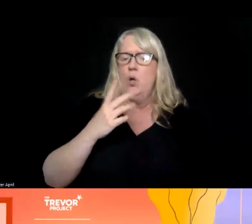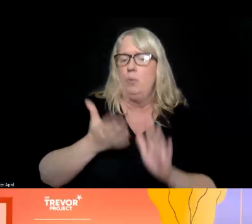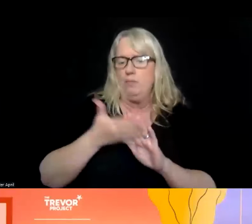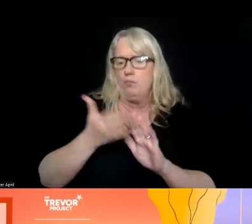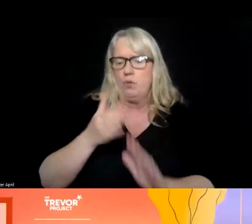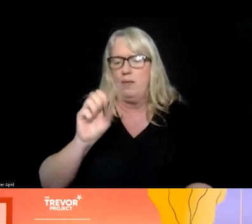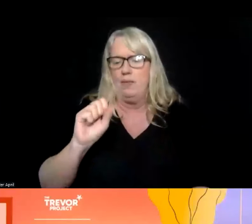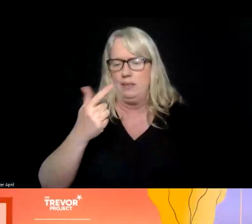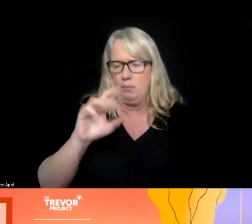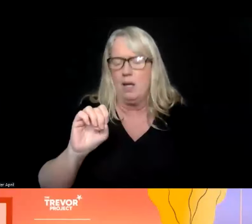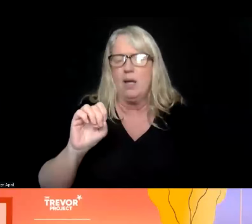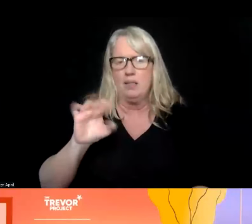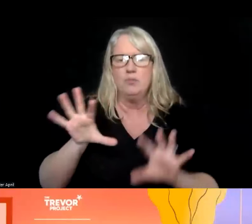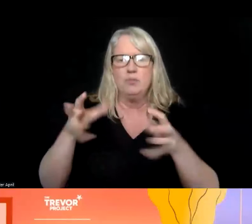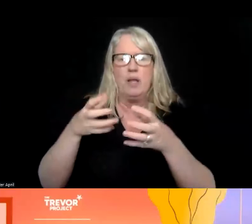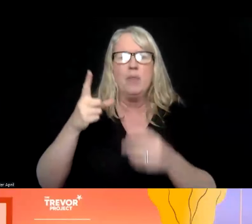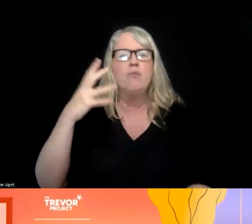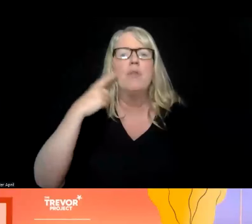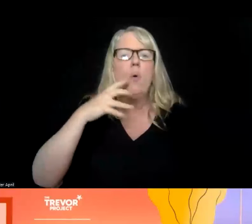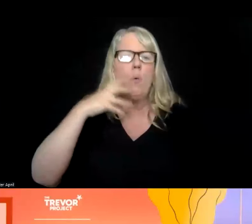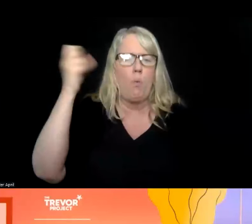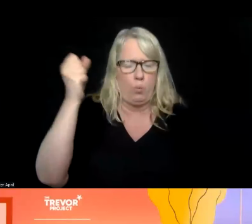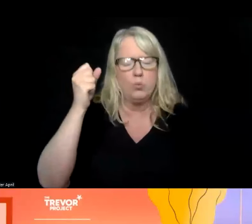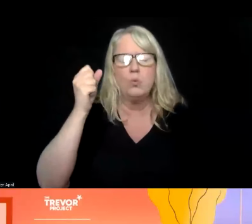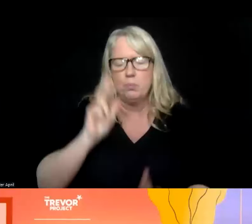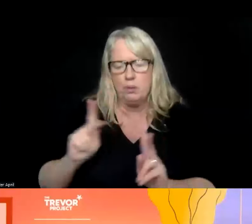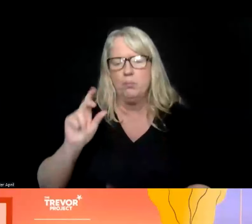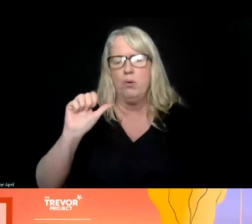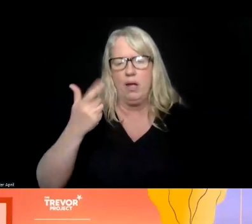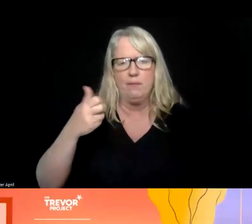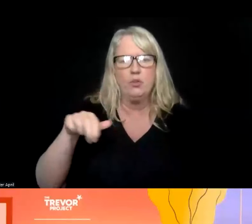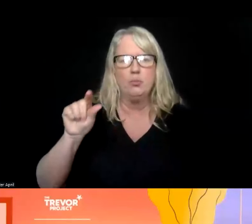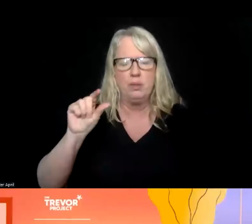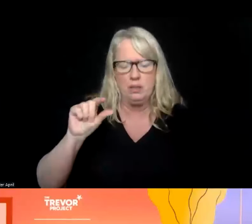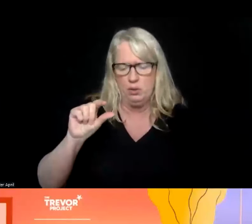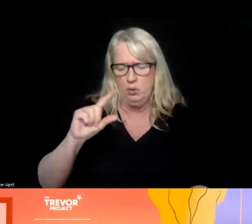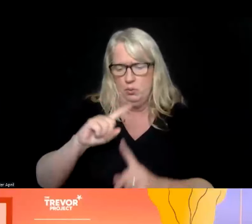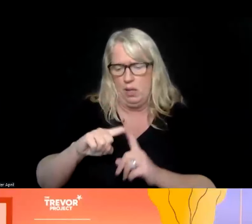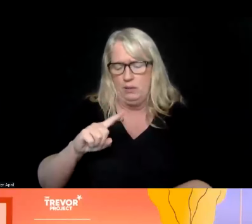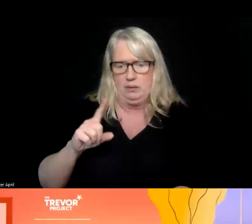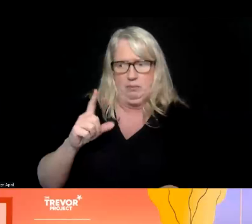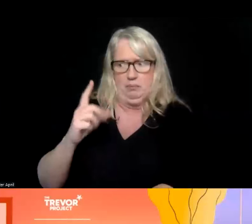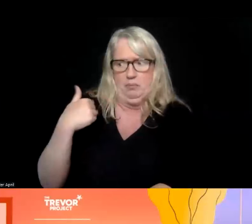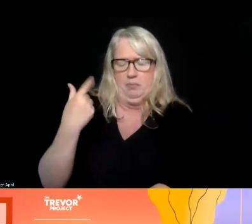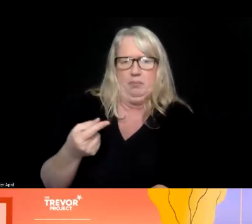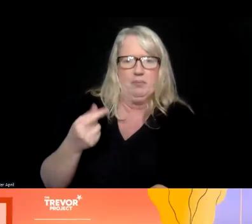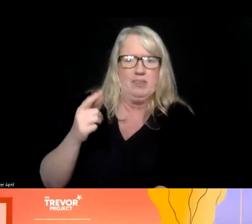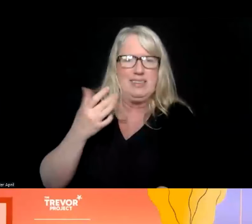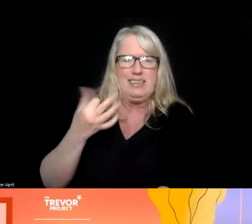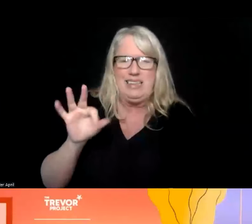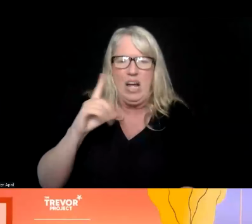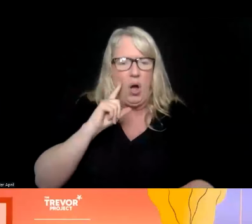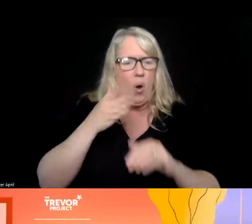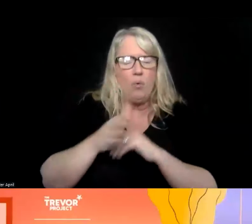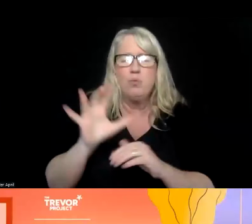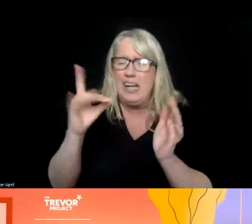National LGBTQ+ Elder Hotline since 2019. And over that time, we've seen nearly